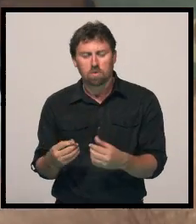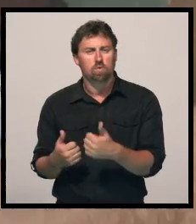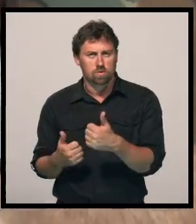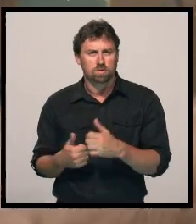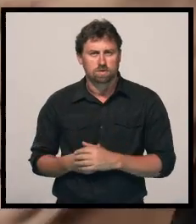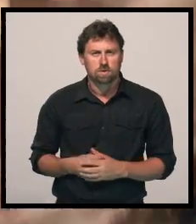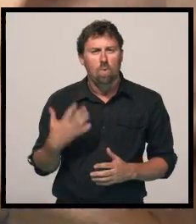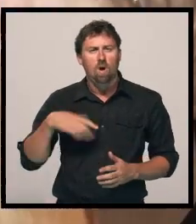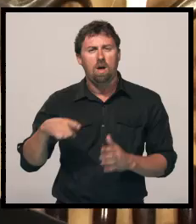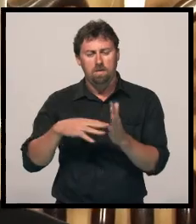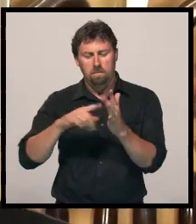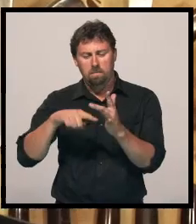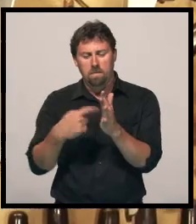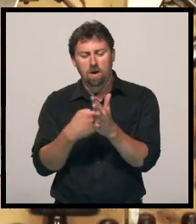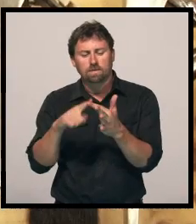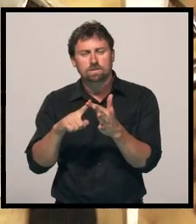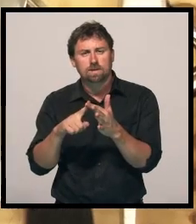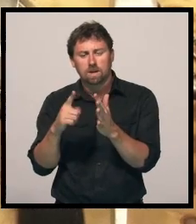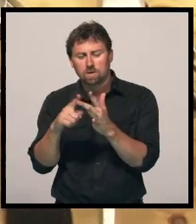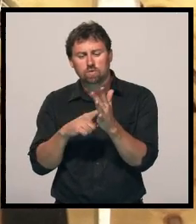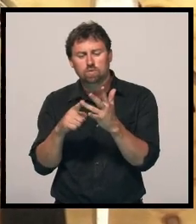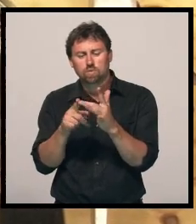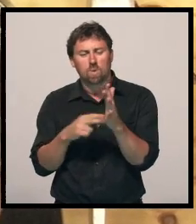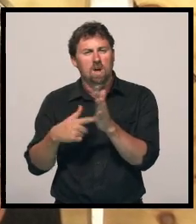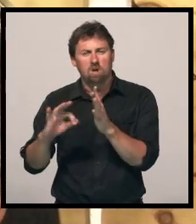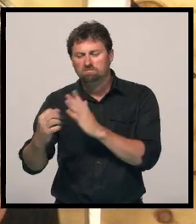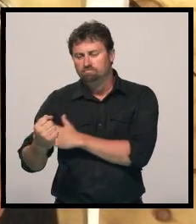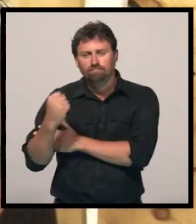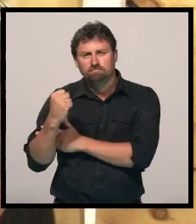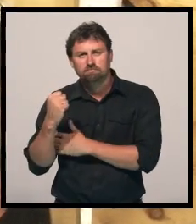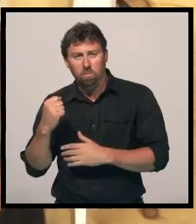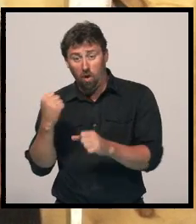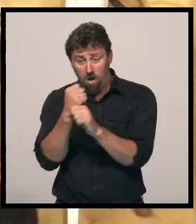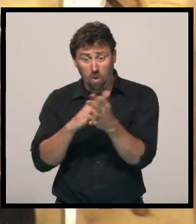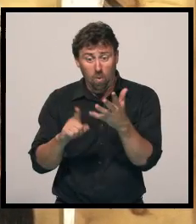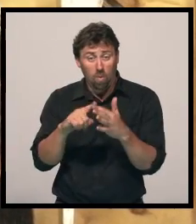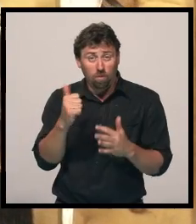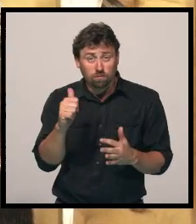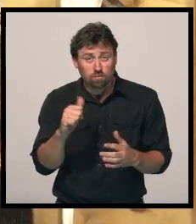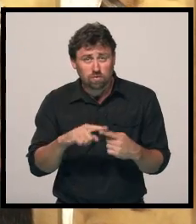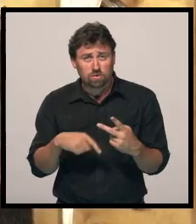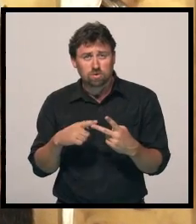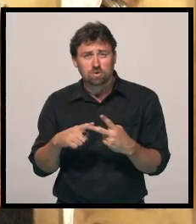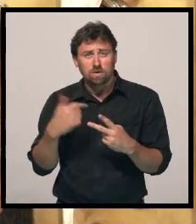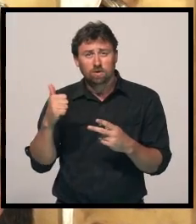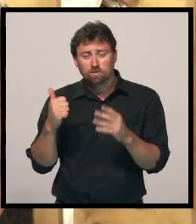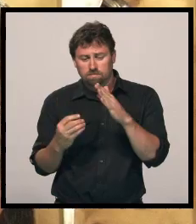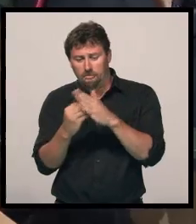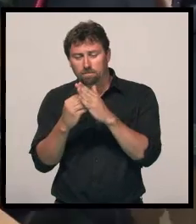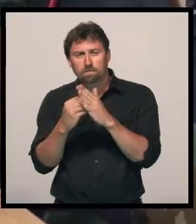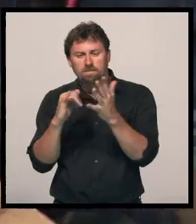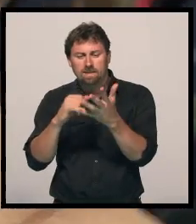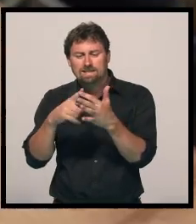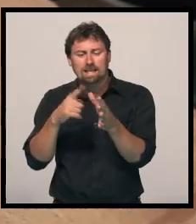mitered joint isn't the strongest joint around, even though we glued and put a seal on